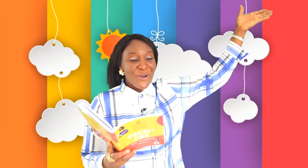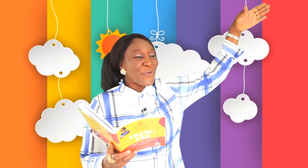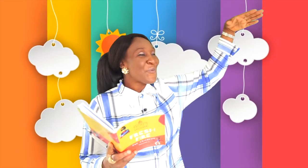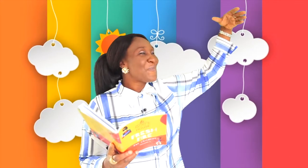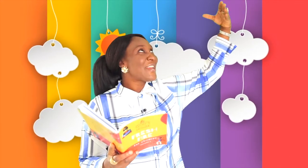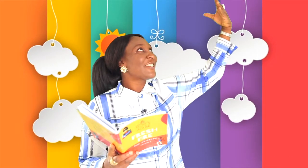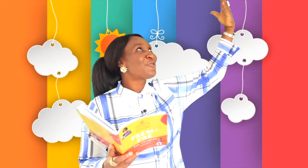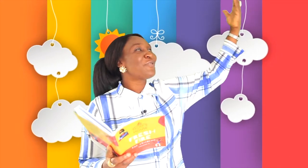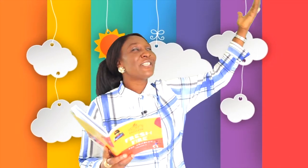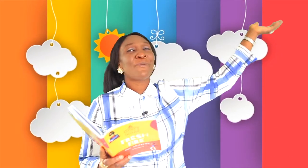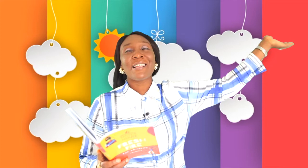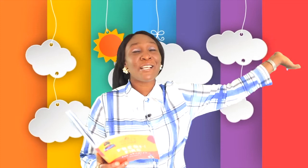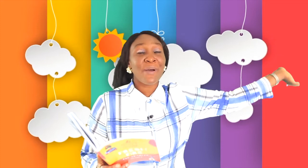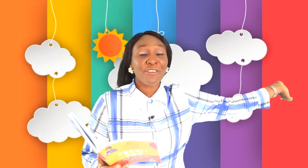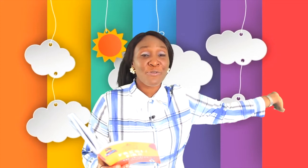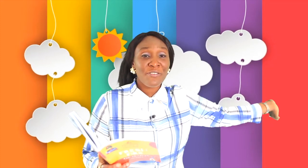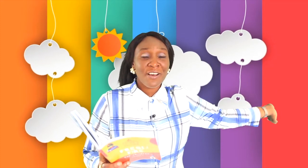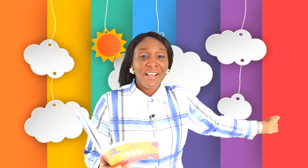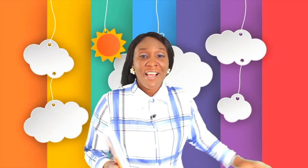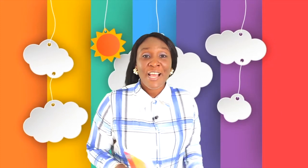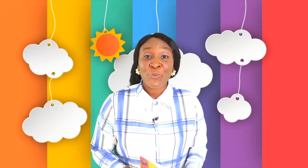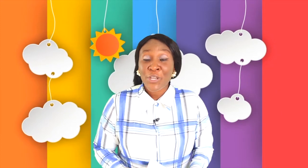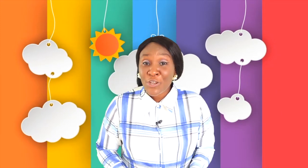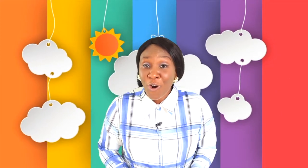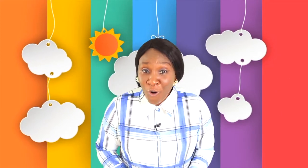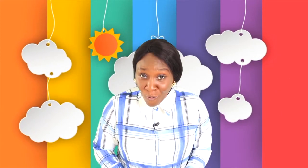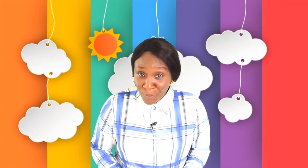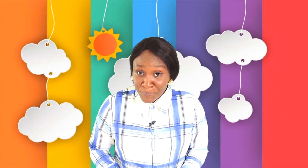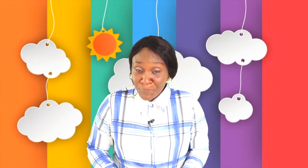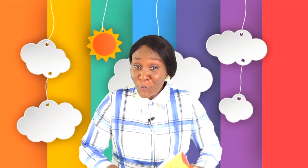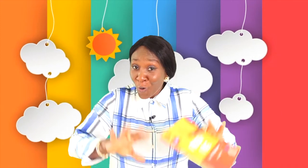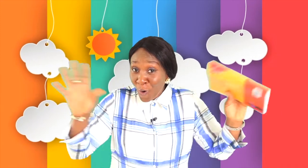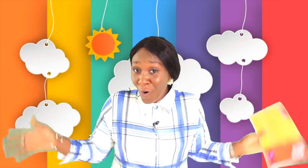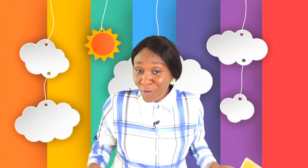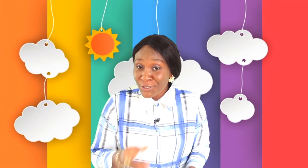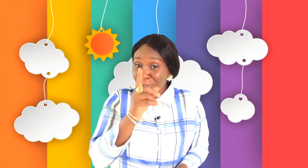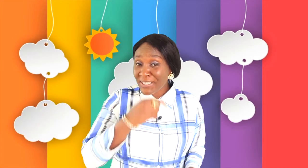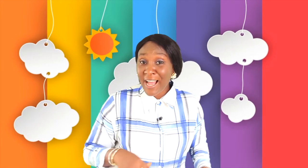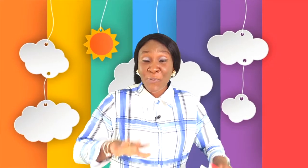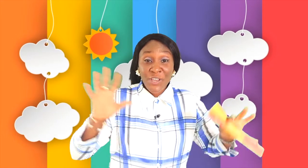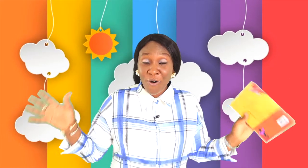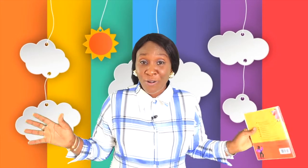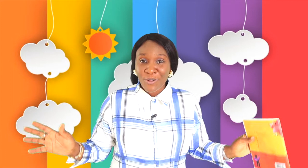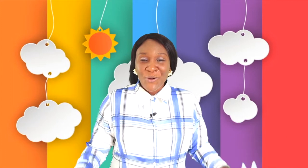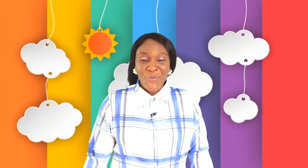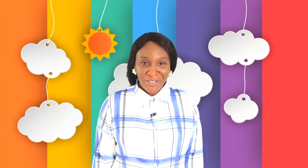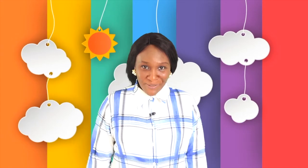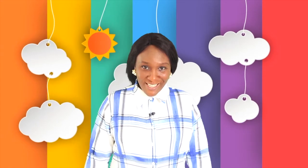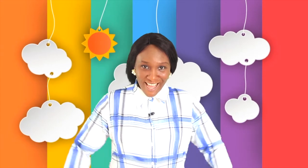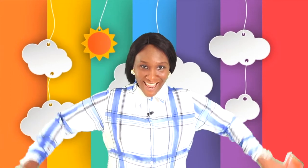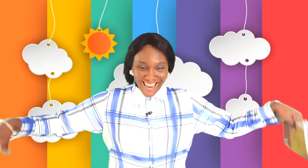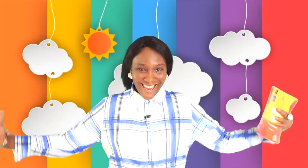word, we will be like trees planted by the river, and we all,